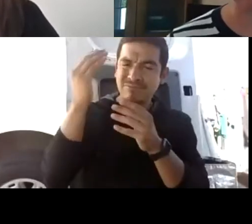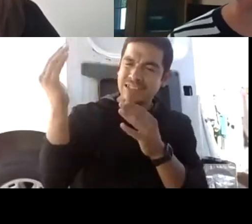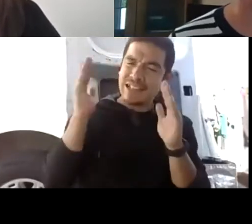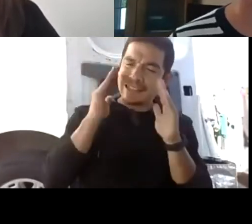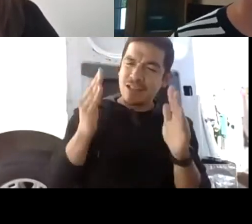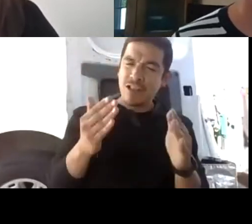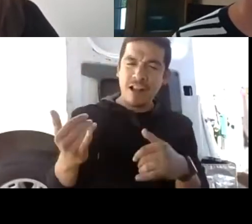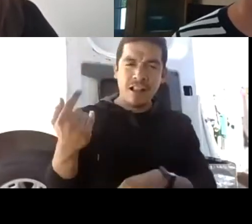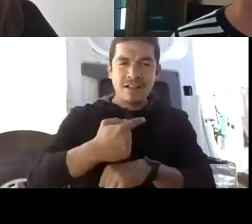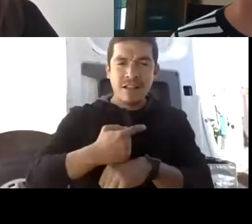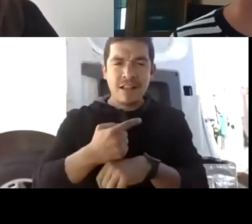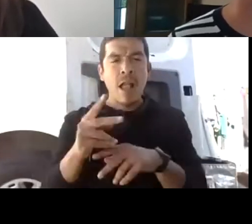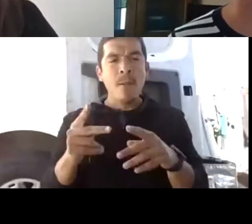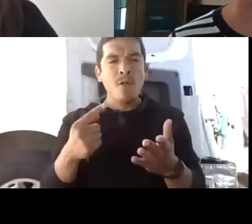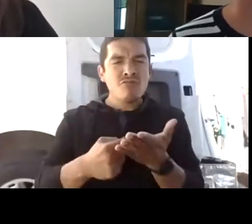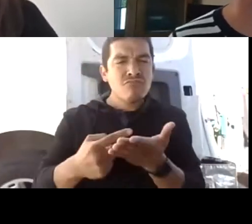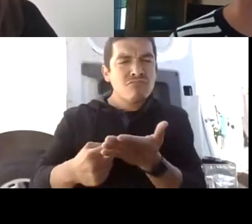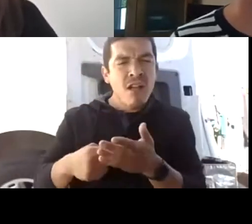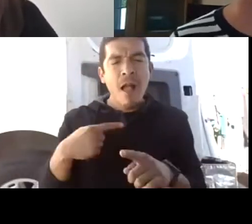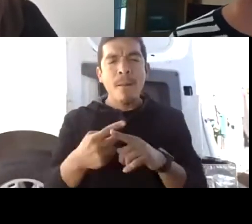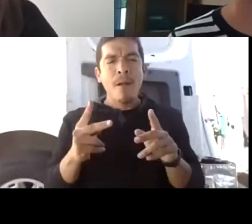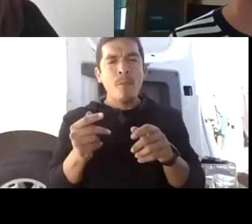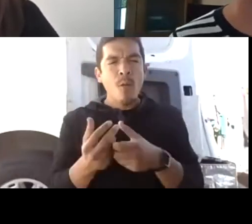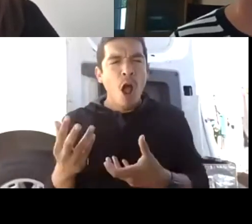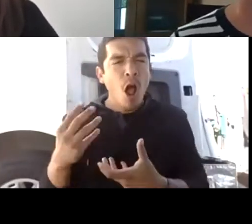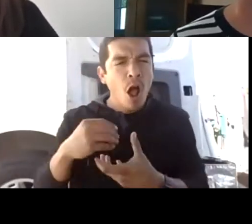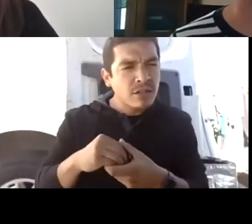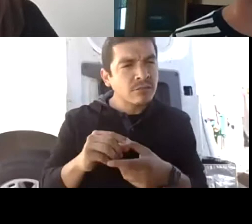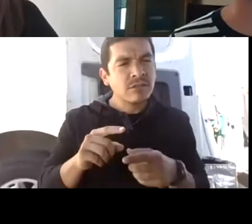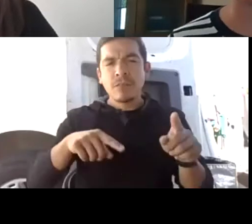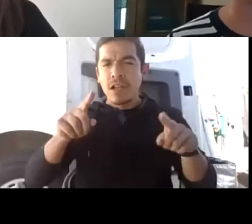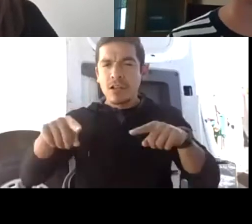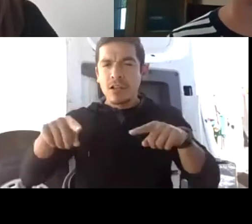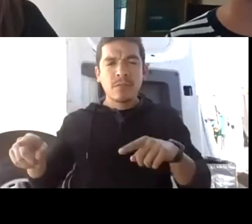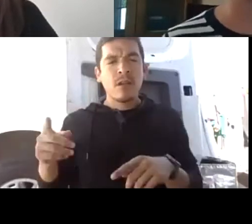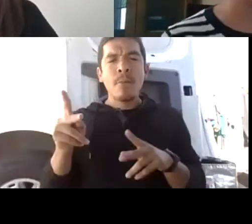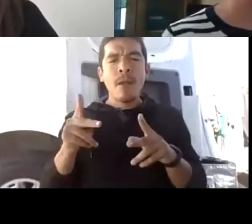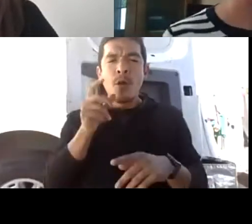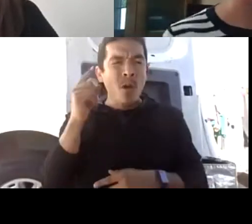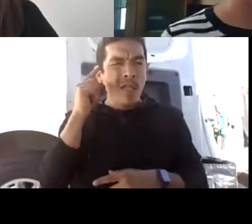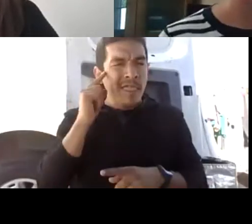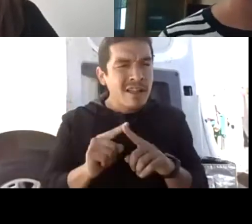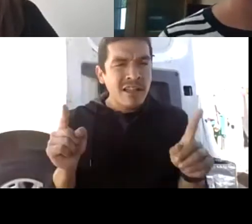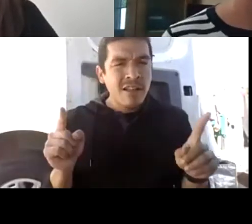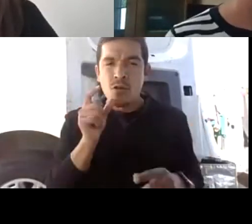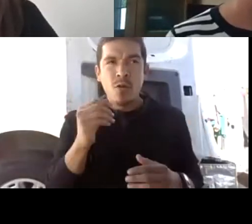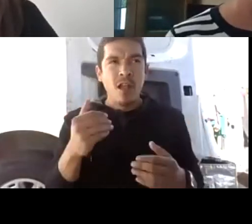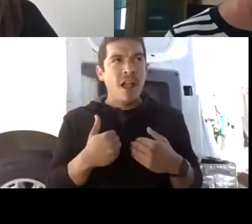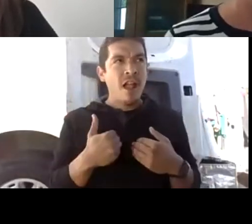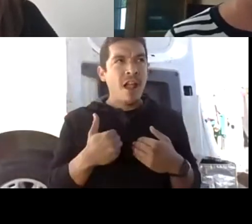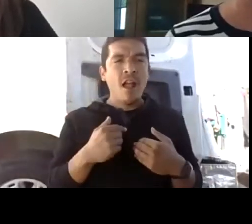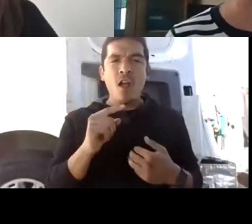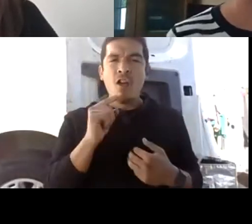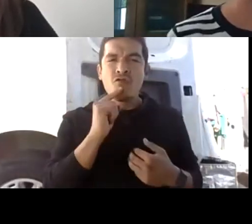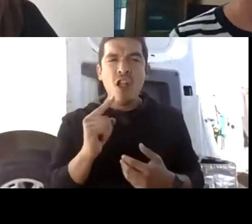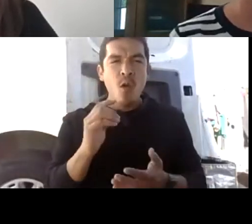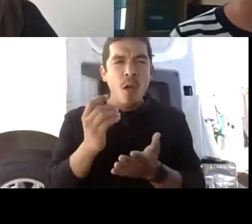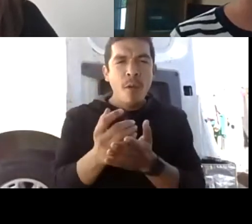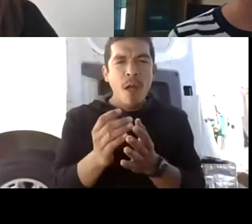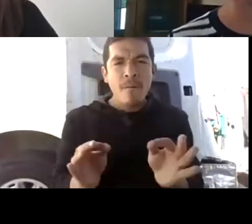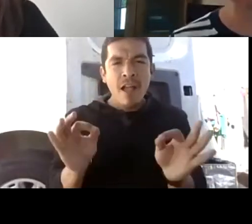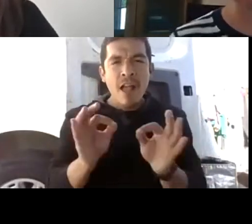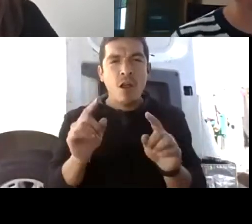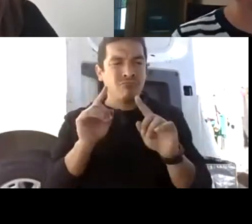are talking about people in the autism spectrum, people who think differently, who have really incredible value to